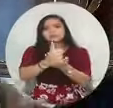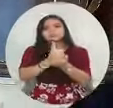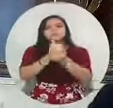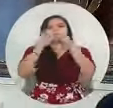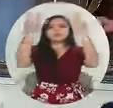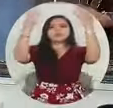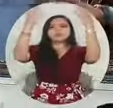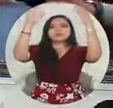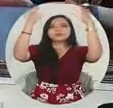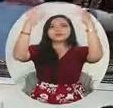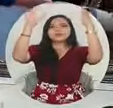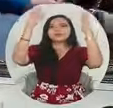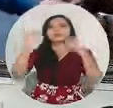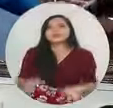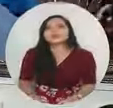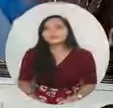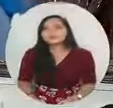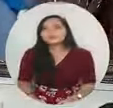cross.